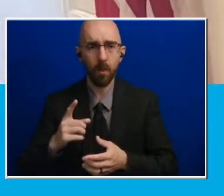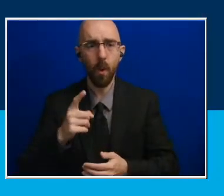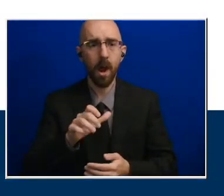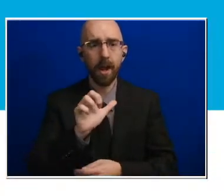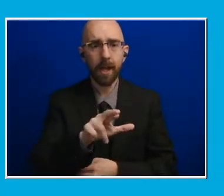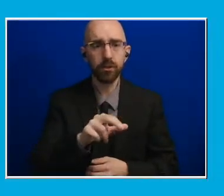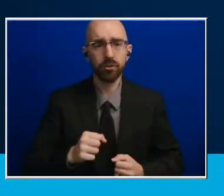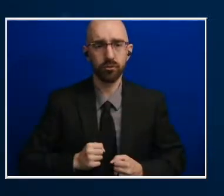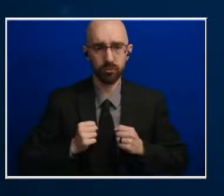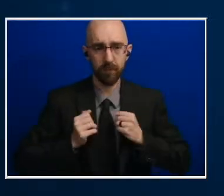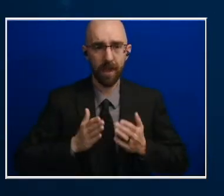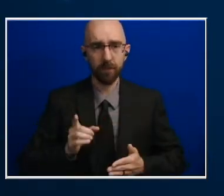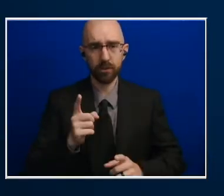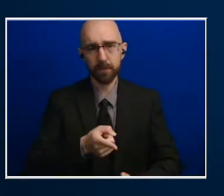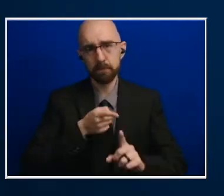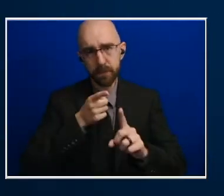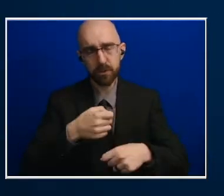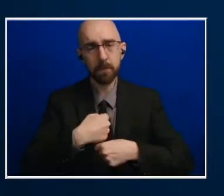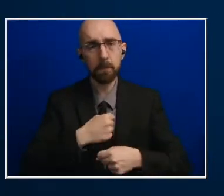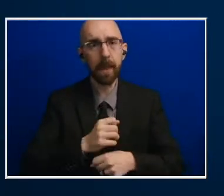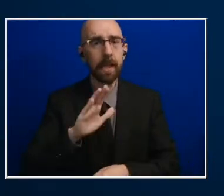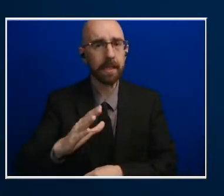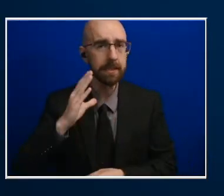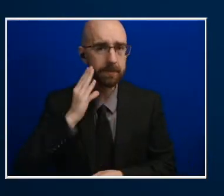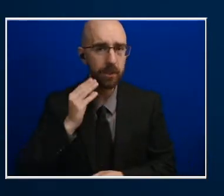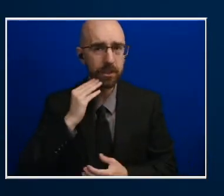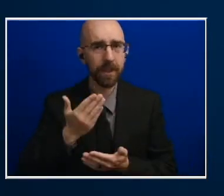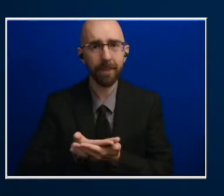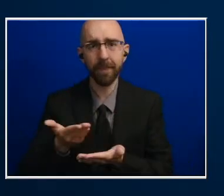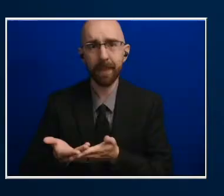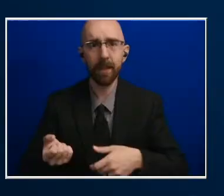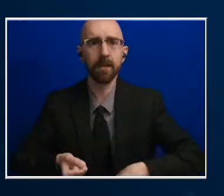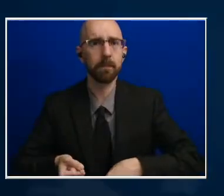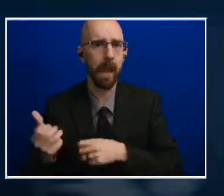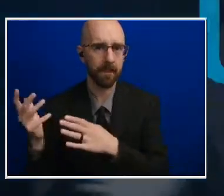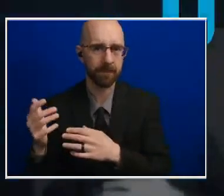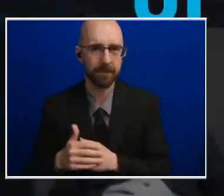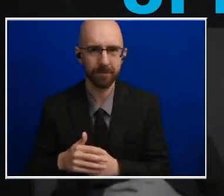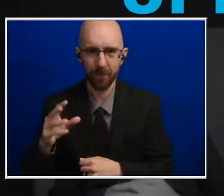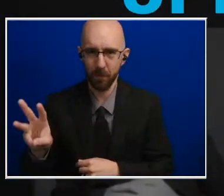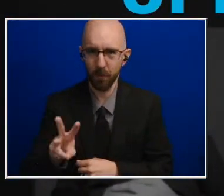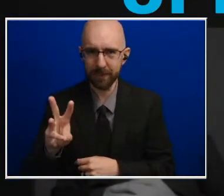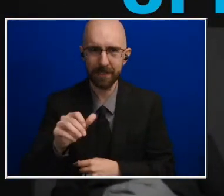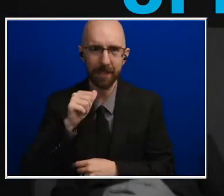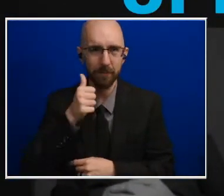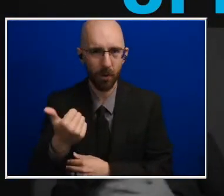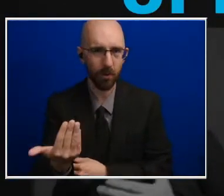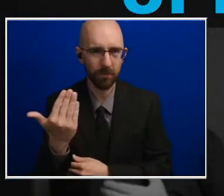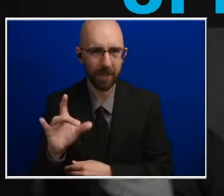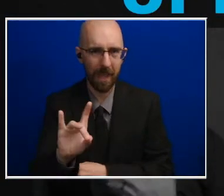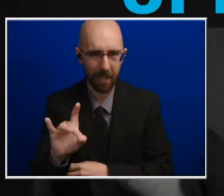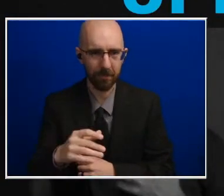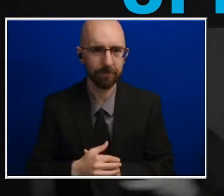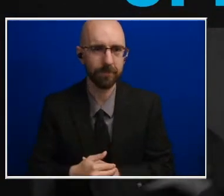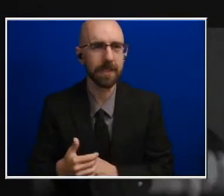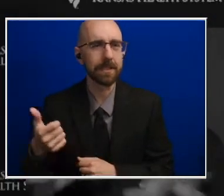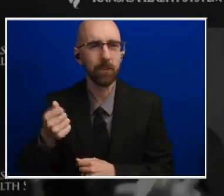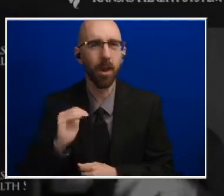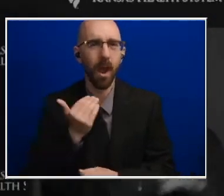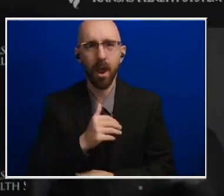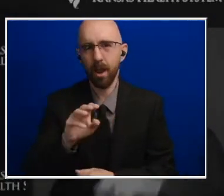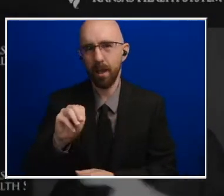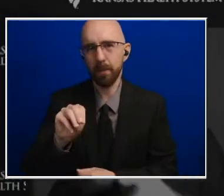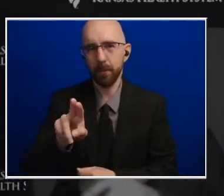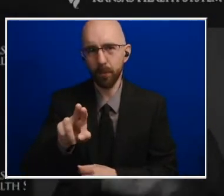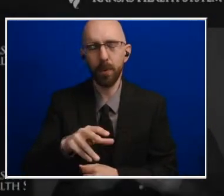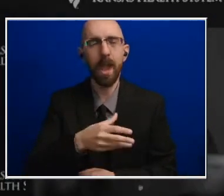mission to make his experience a thing of the past. Wednesday at 8. Subscribe to our morning medical update and